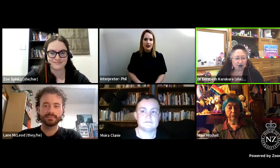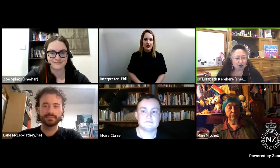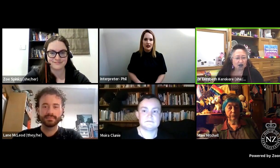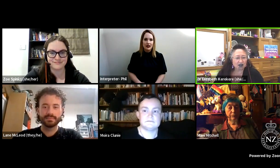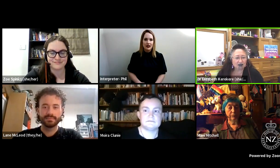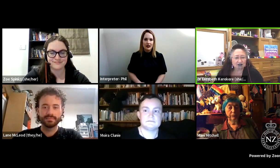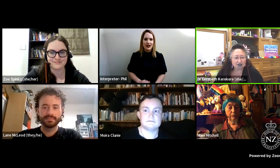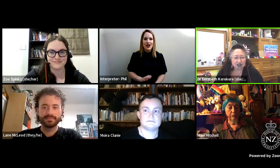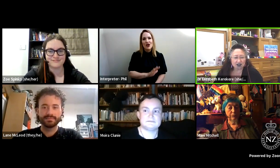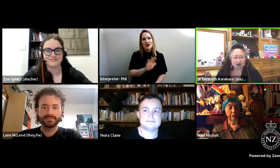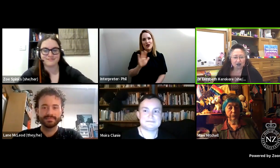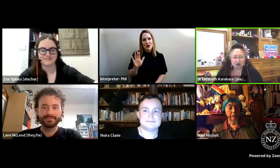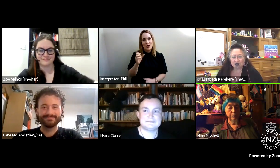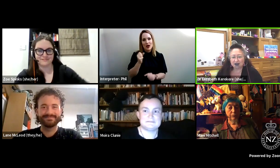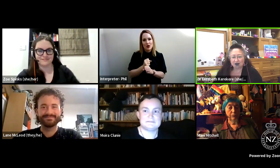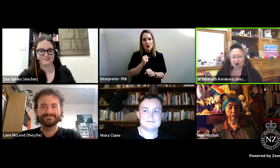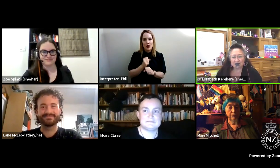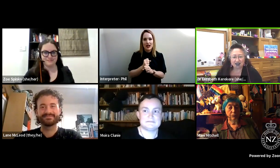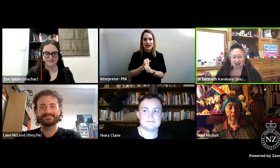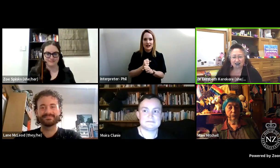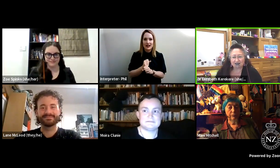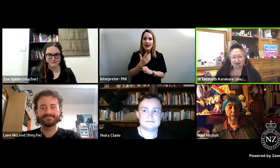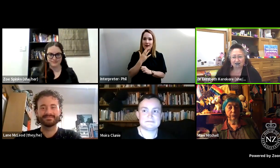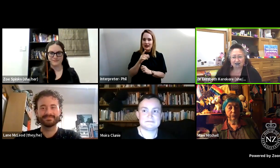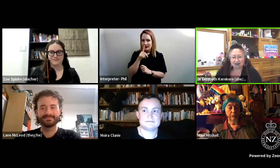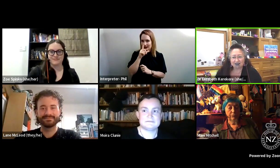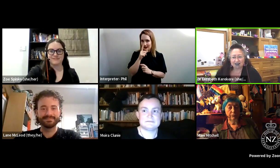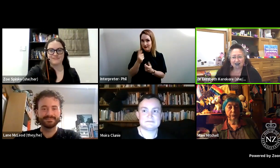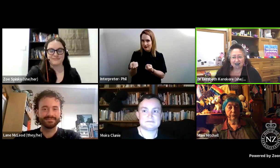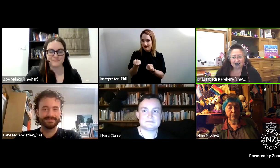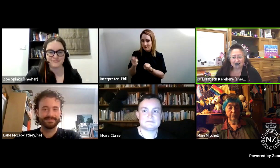Kia ora, Gordon. Sian, could you bring Gordon in?